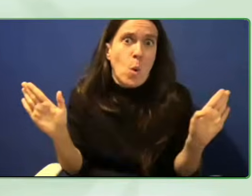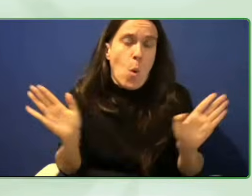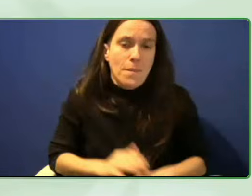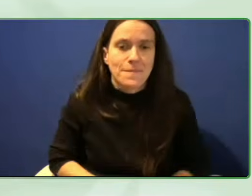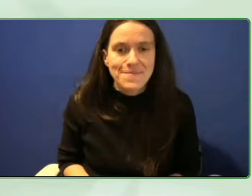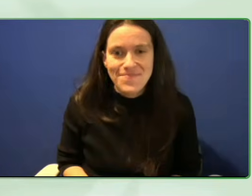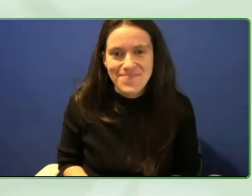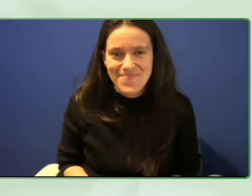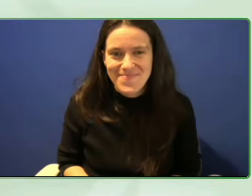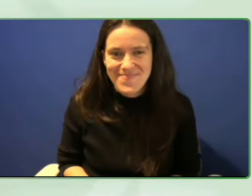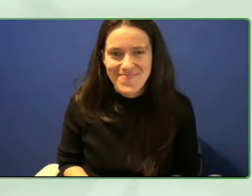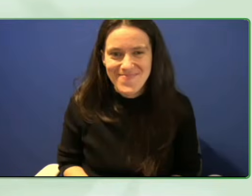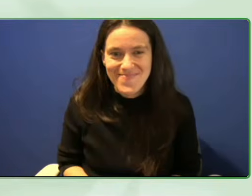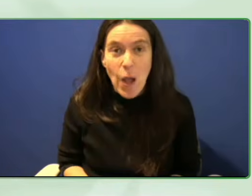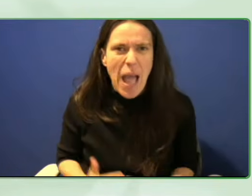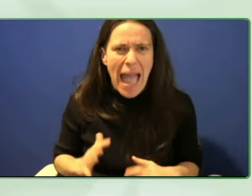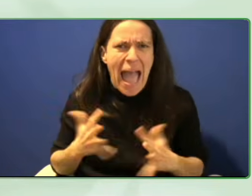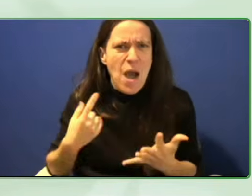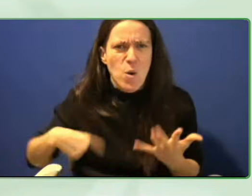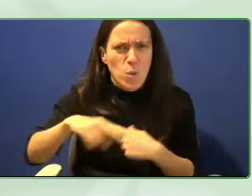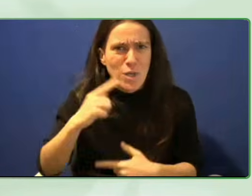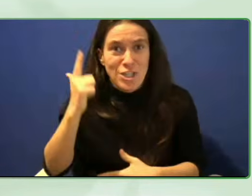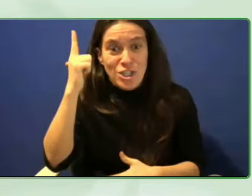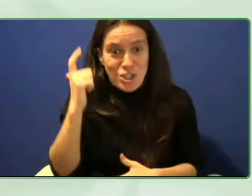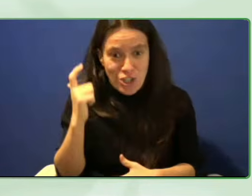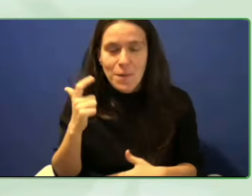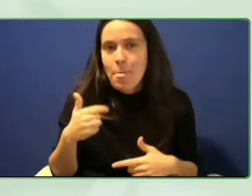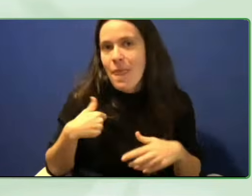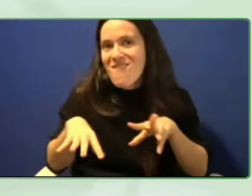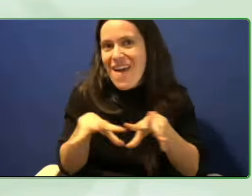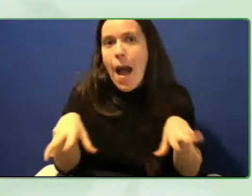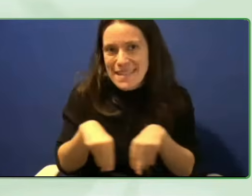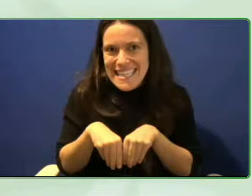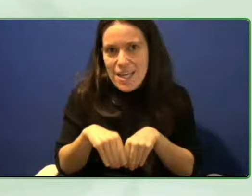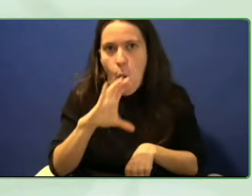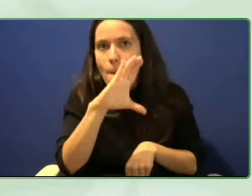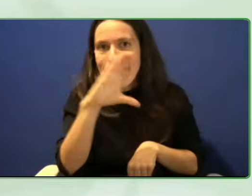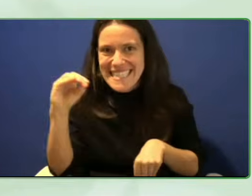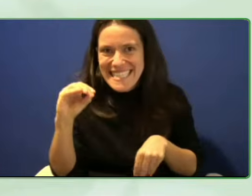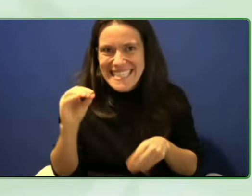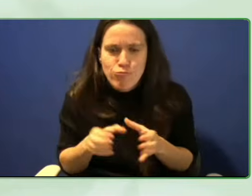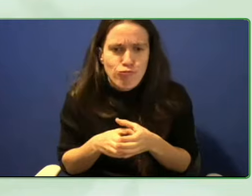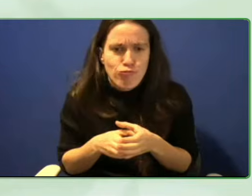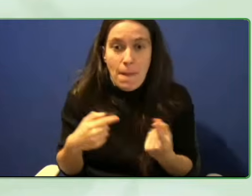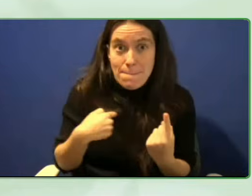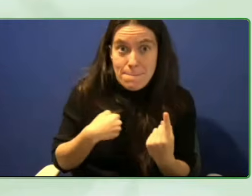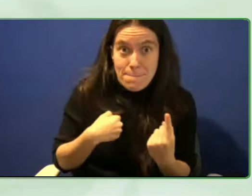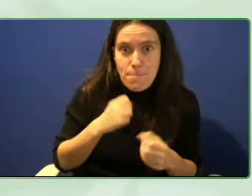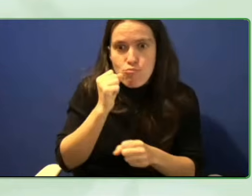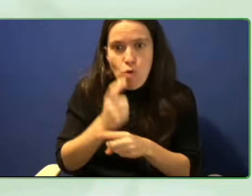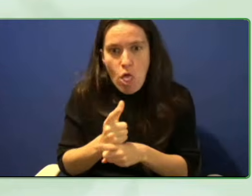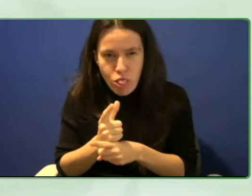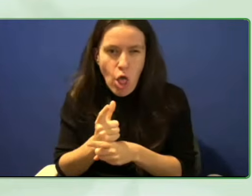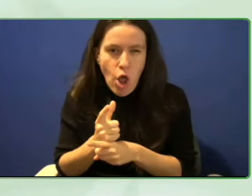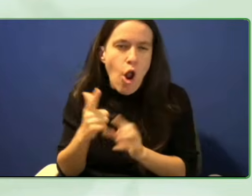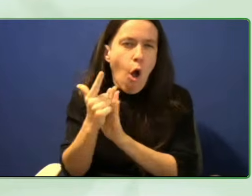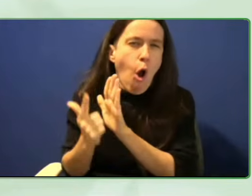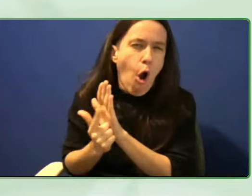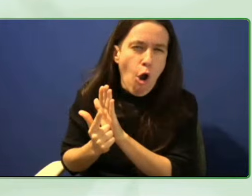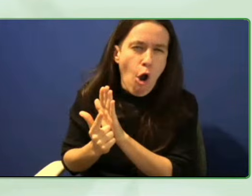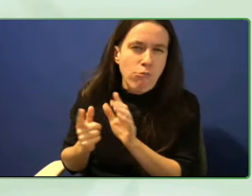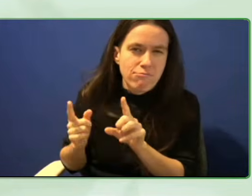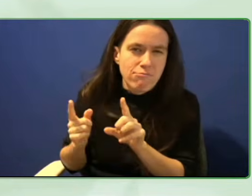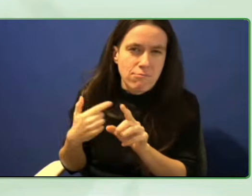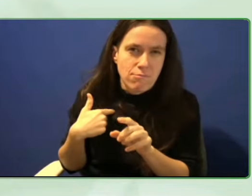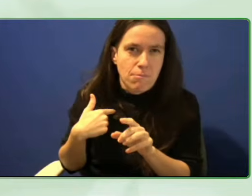started? So we're actually a family company. So it's myself and my brother-in-law. He previously